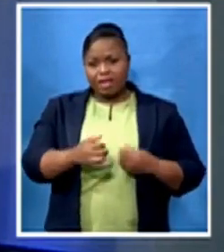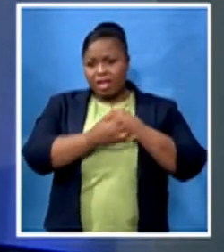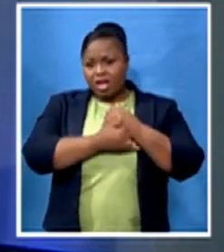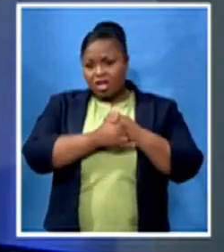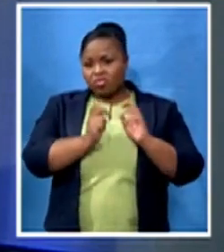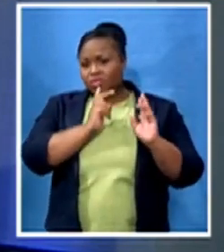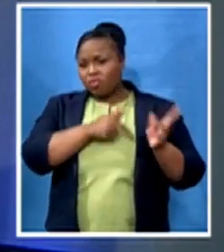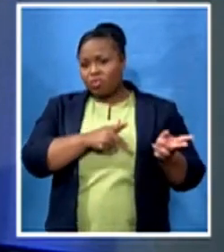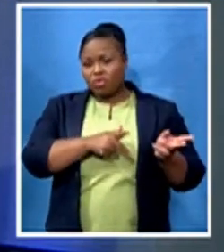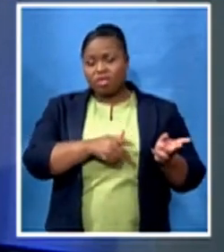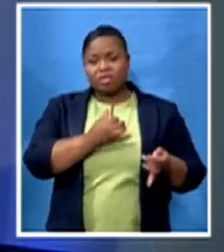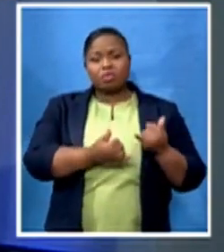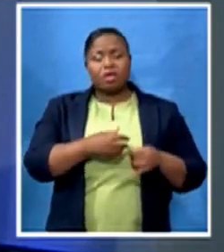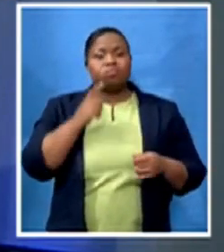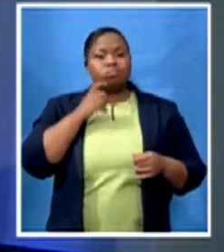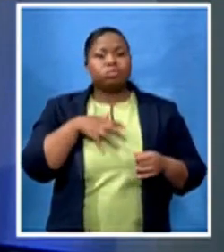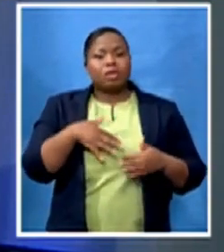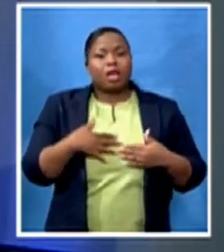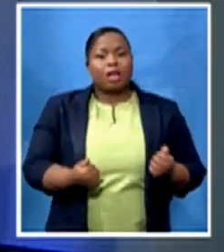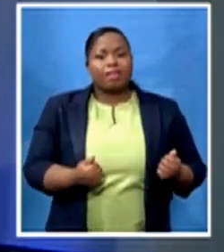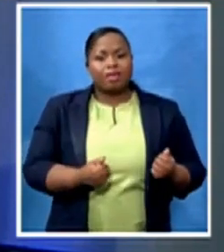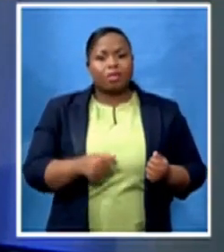they try to deal with fighting COVID-19?